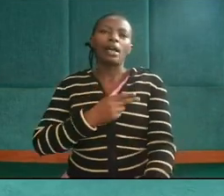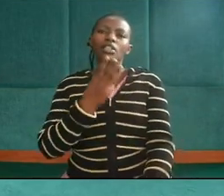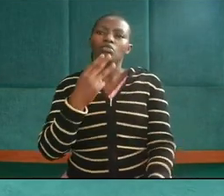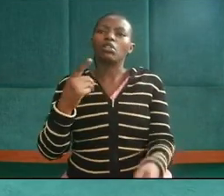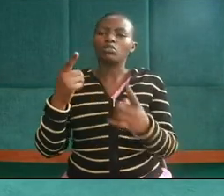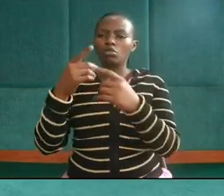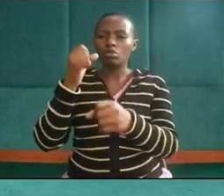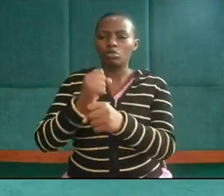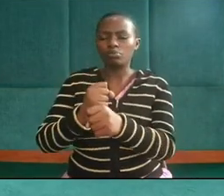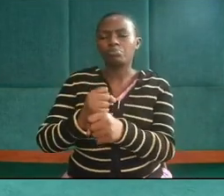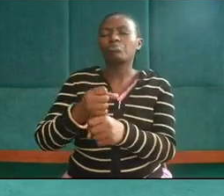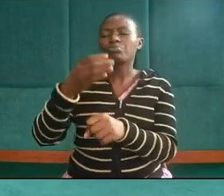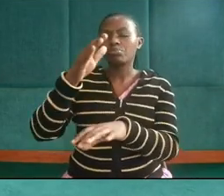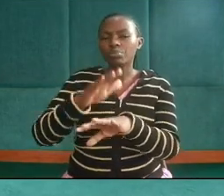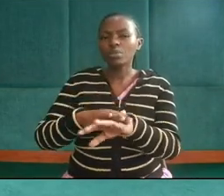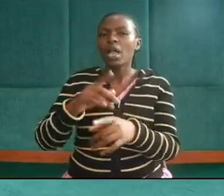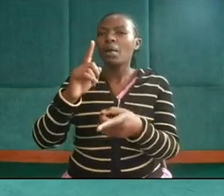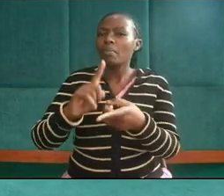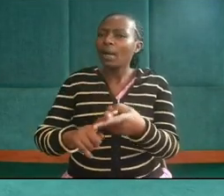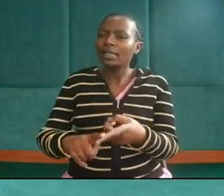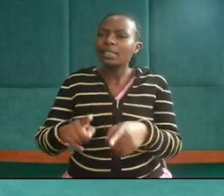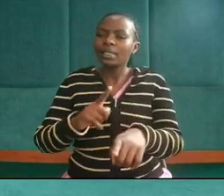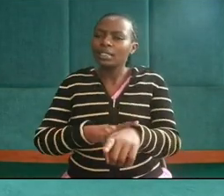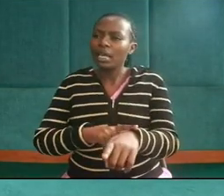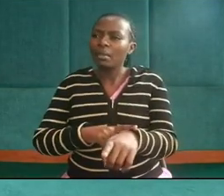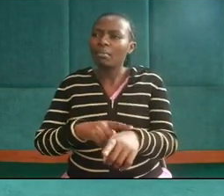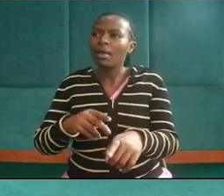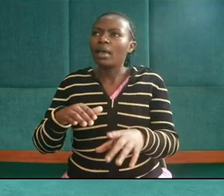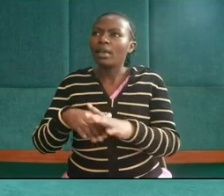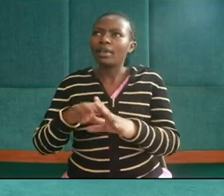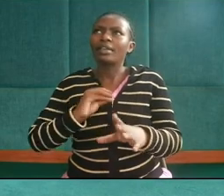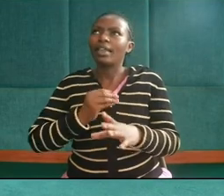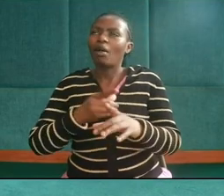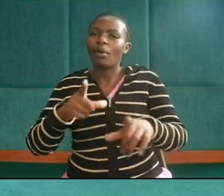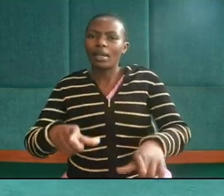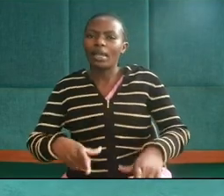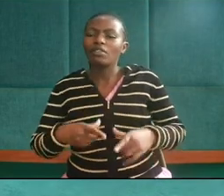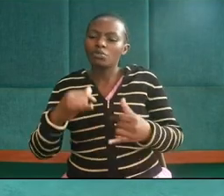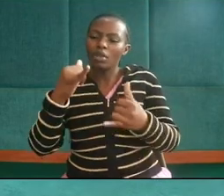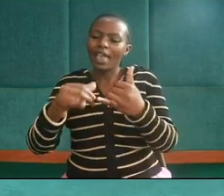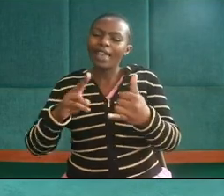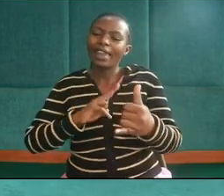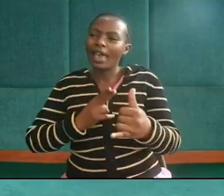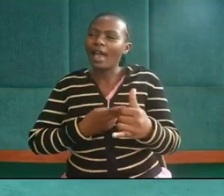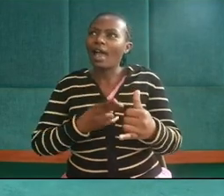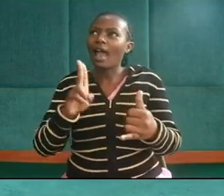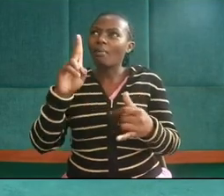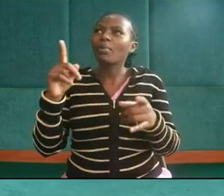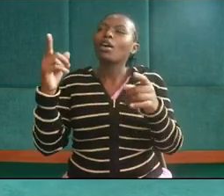are bad, we end up doing bad things. Okay? So the gospel